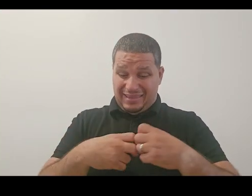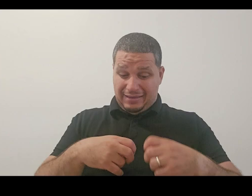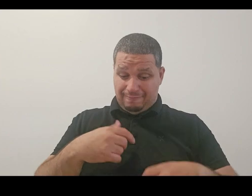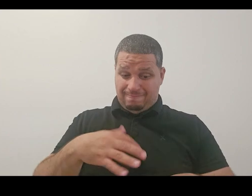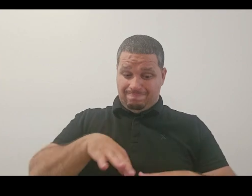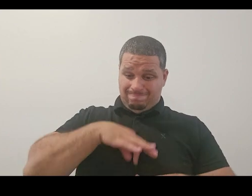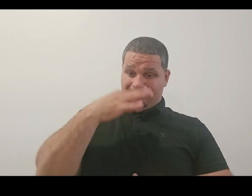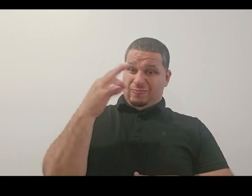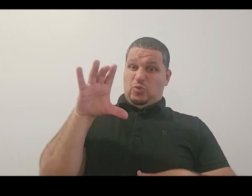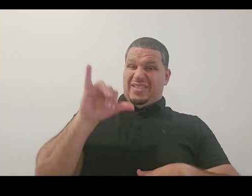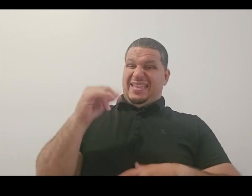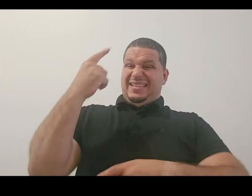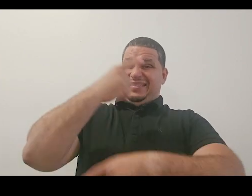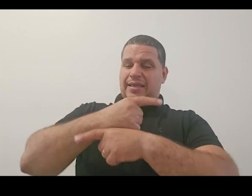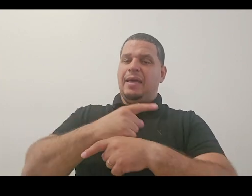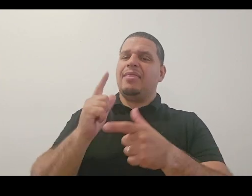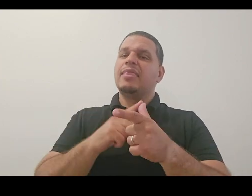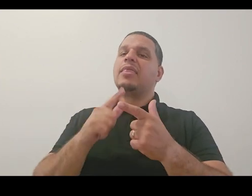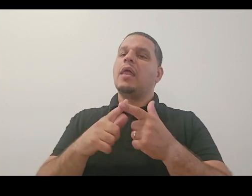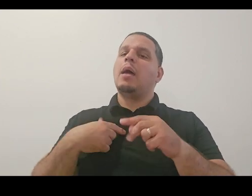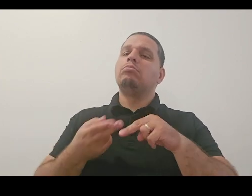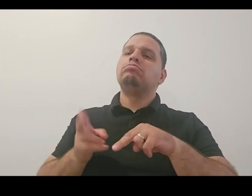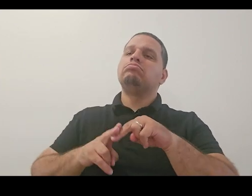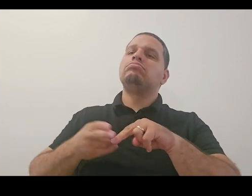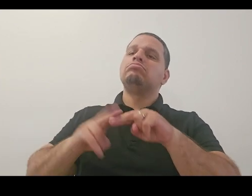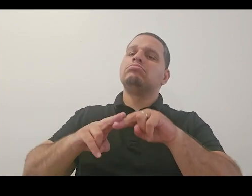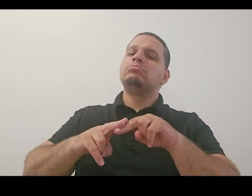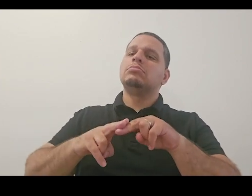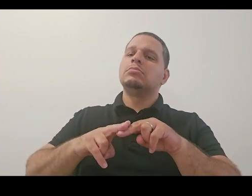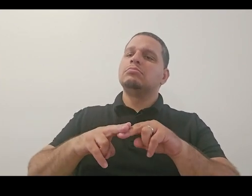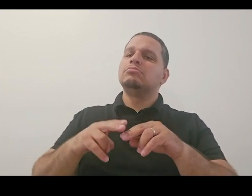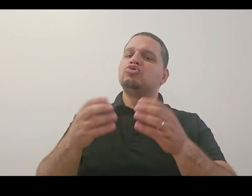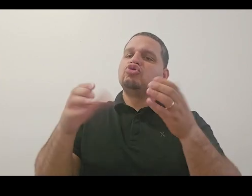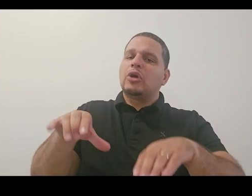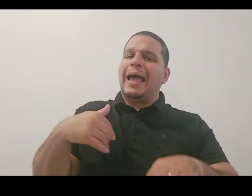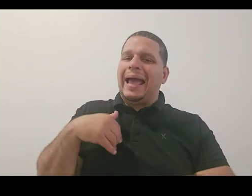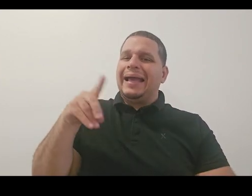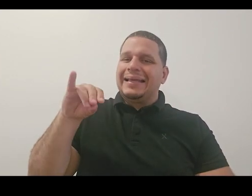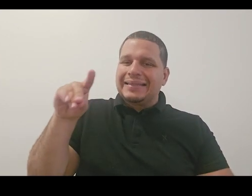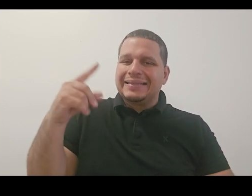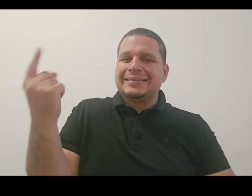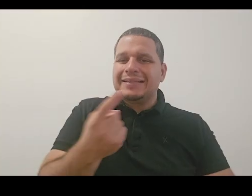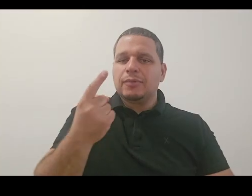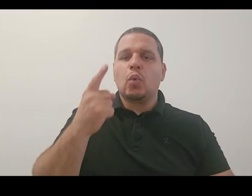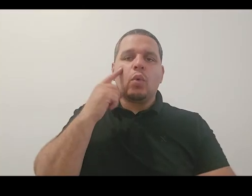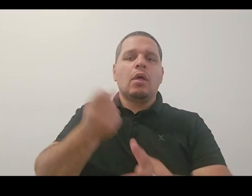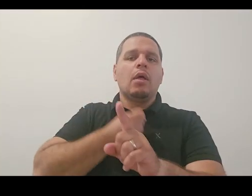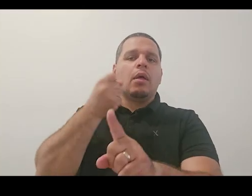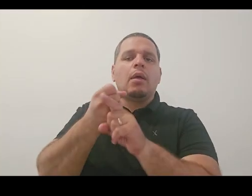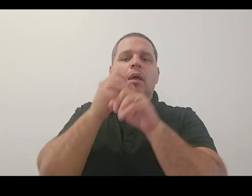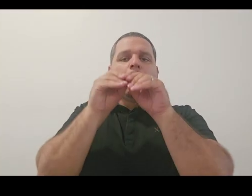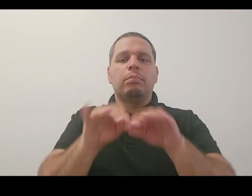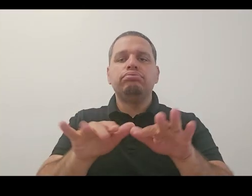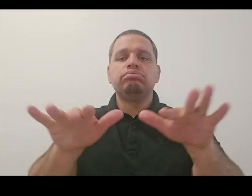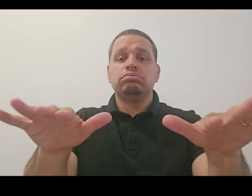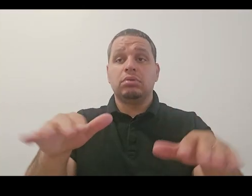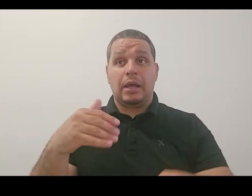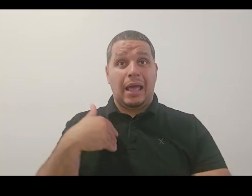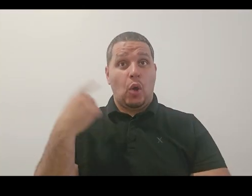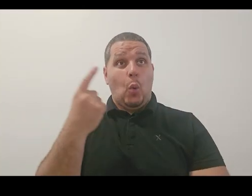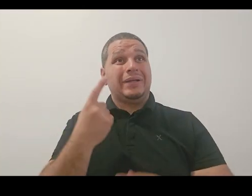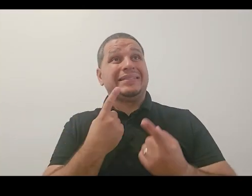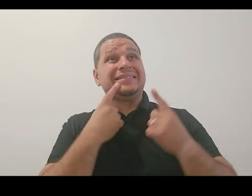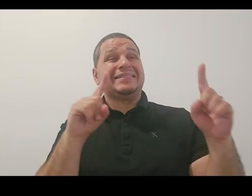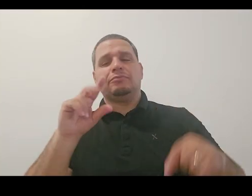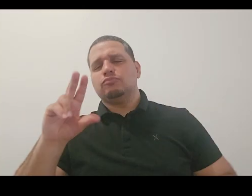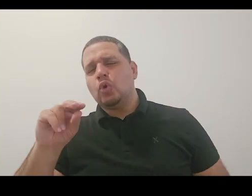day, I'm increasing the odds that I did something that will ripple out. And I don't think I always achieve that, but it's always something